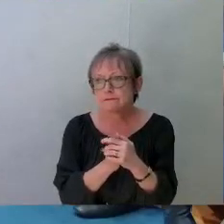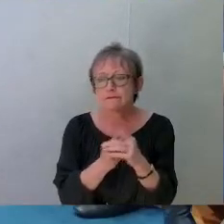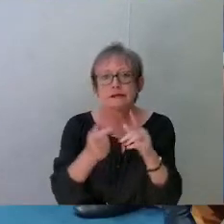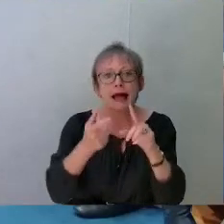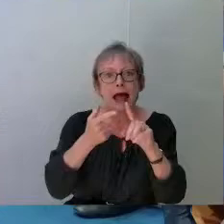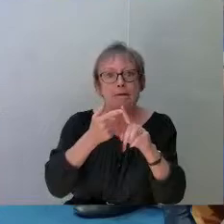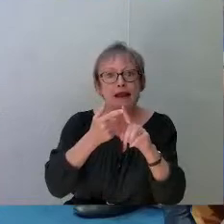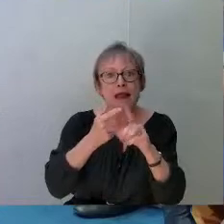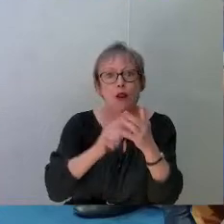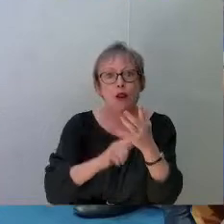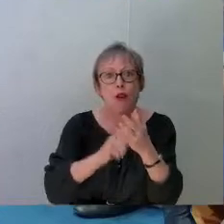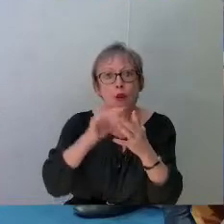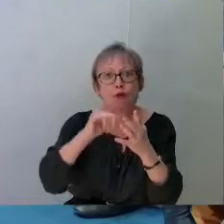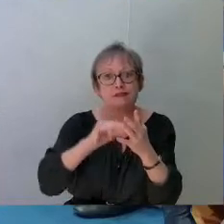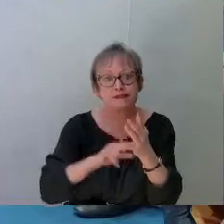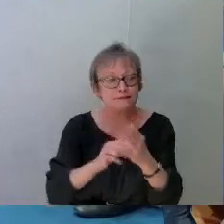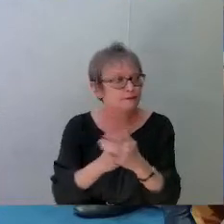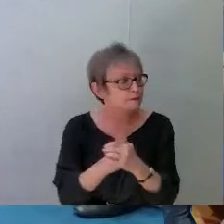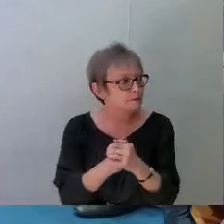Emily Lawson.